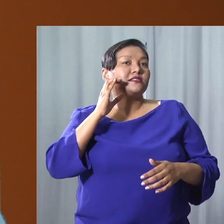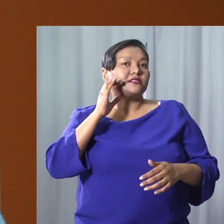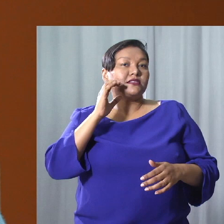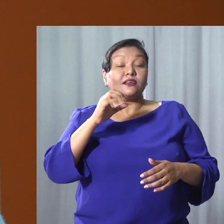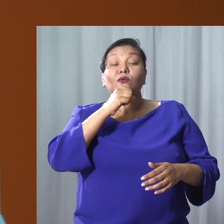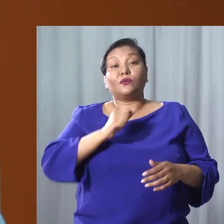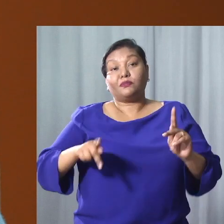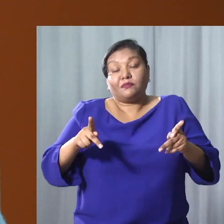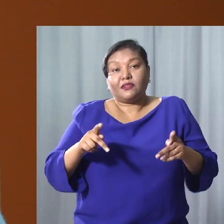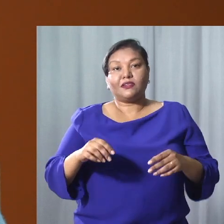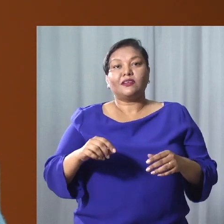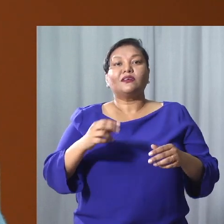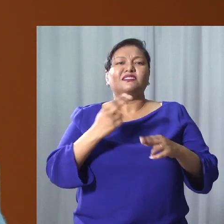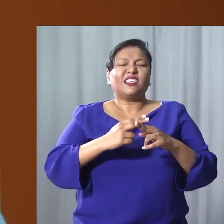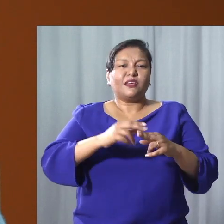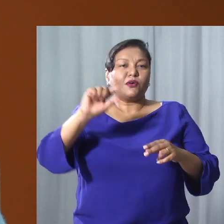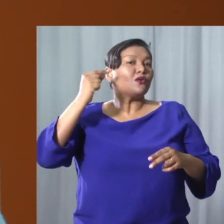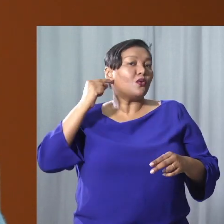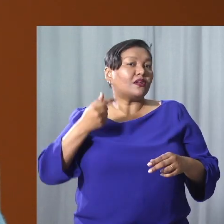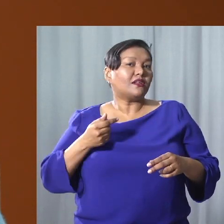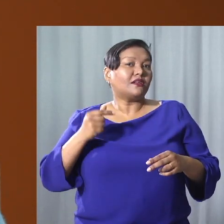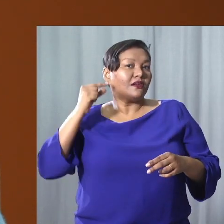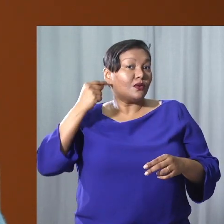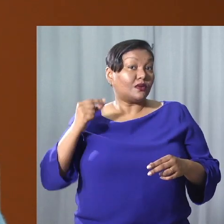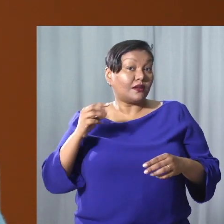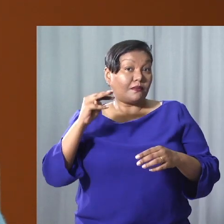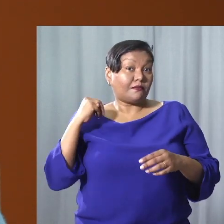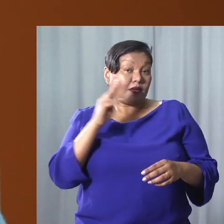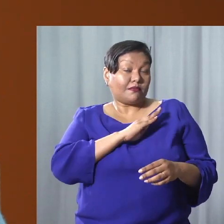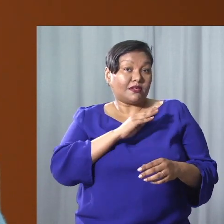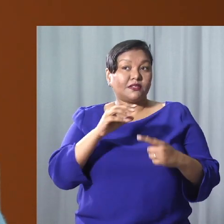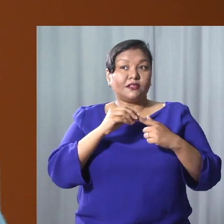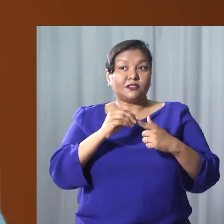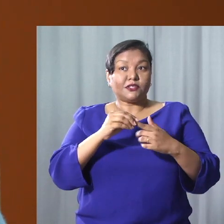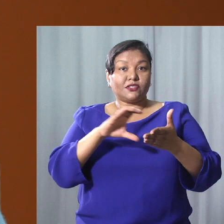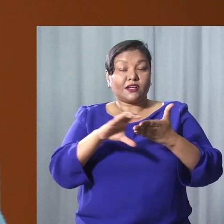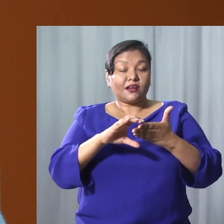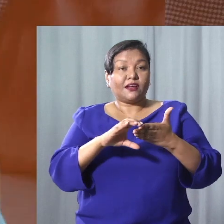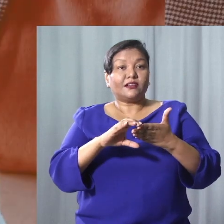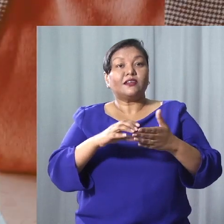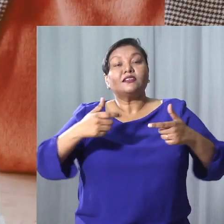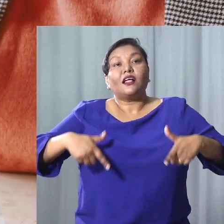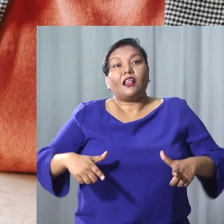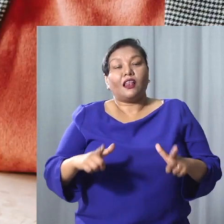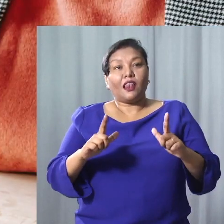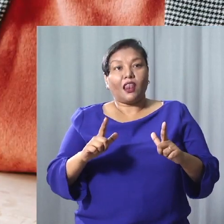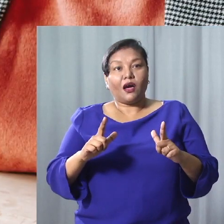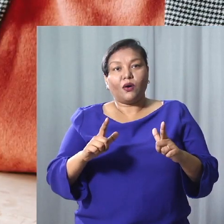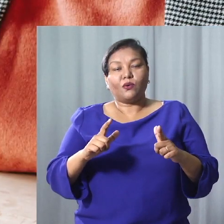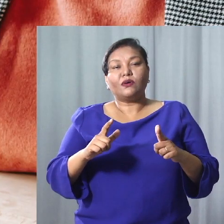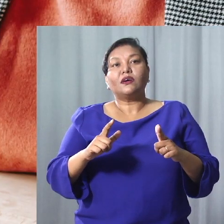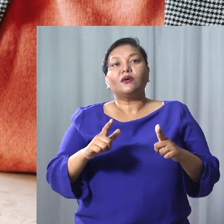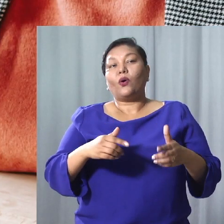or GMs, with a unique card that allows you special privileges which include free